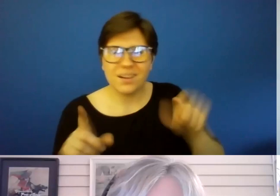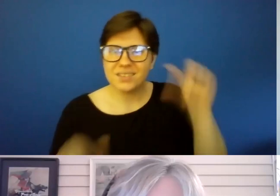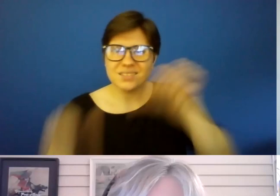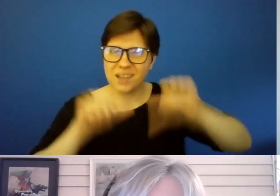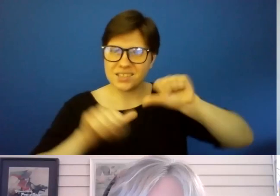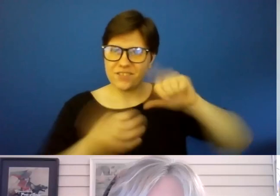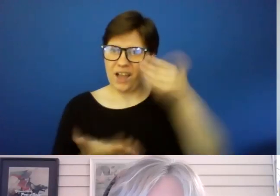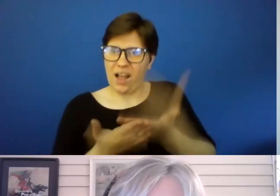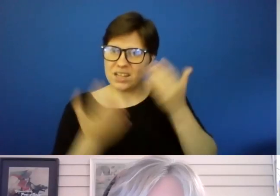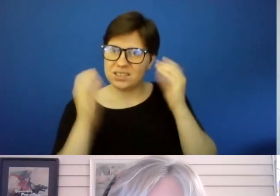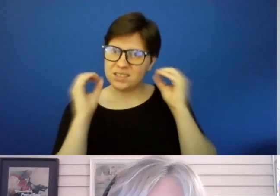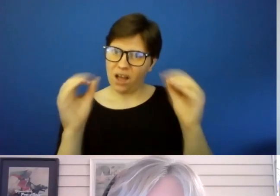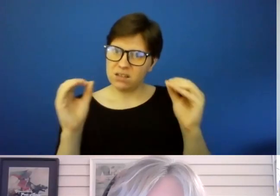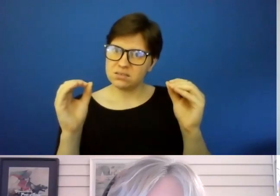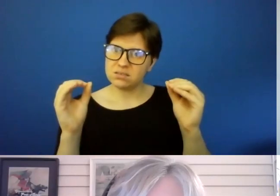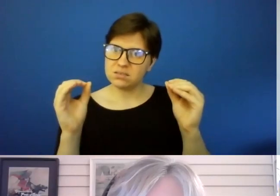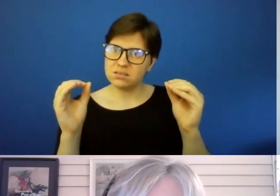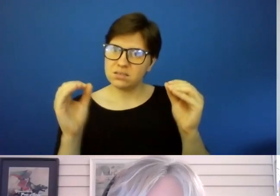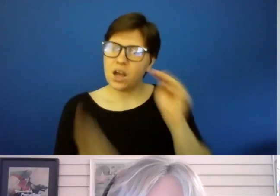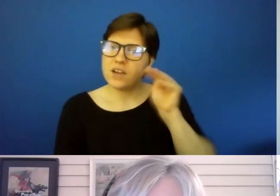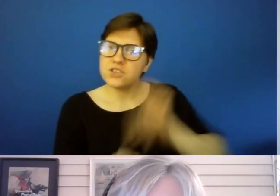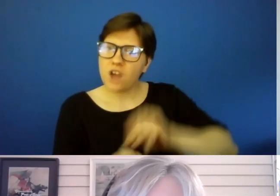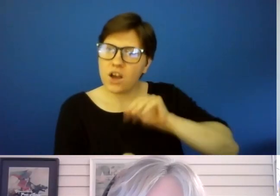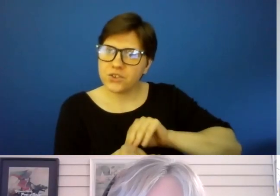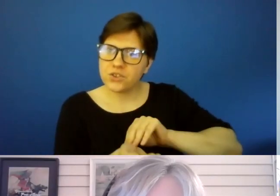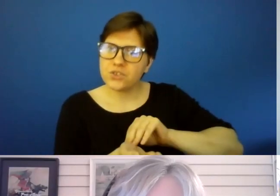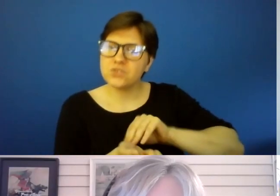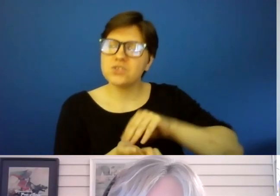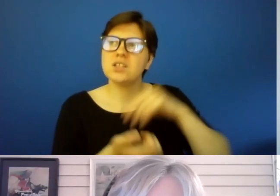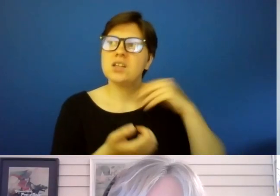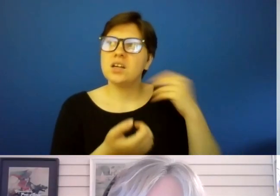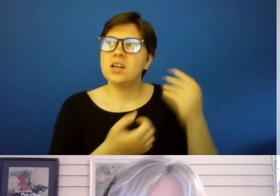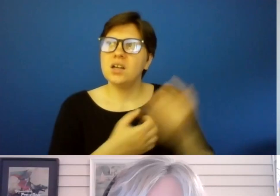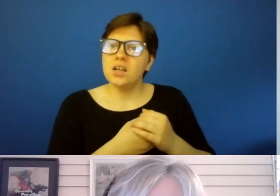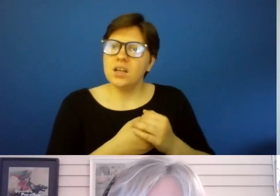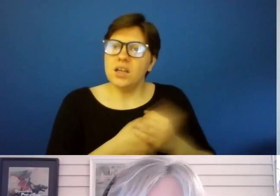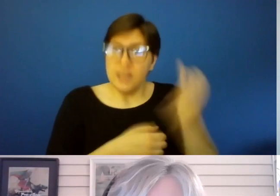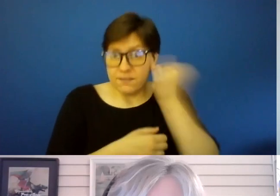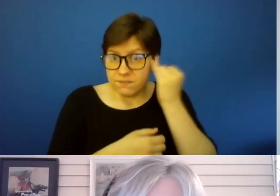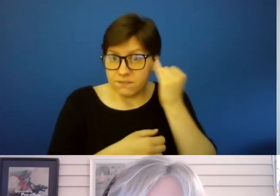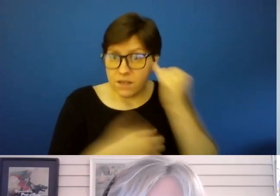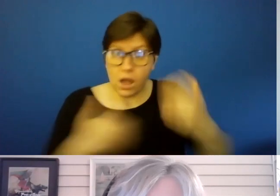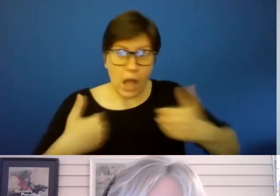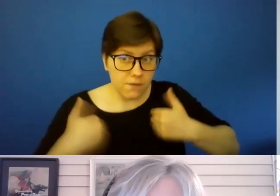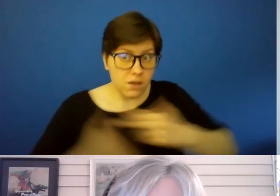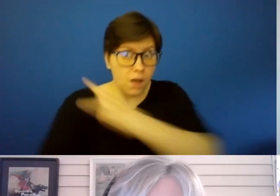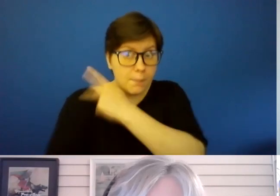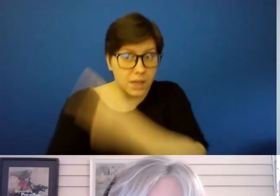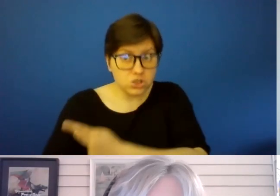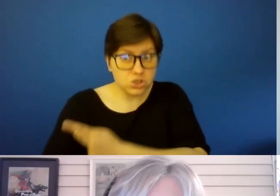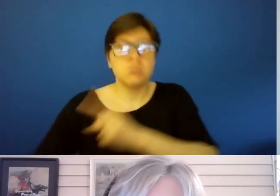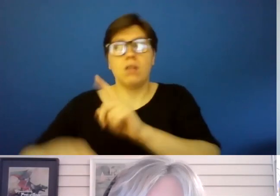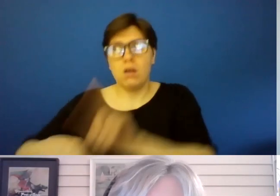to it. They find that doctors are, if they do have a patient for a long